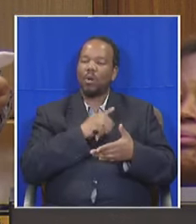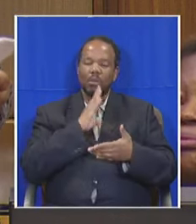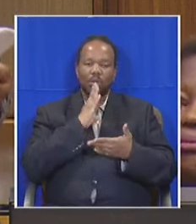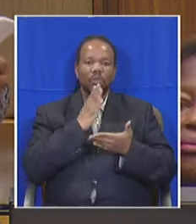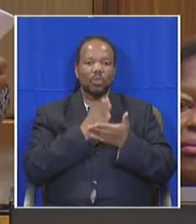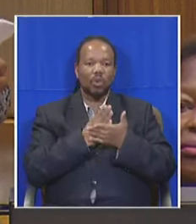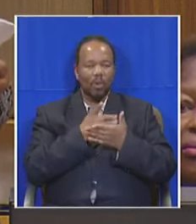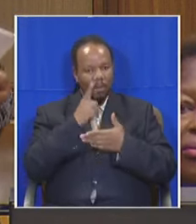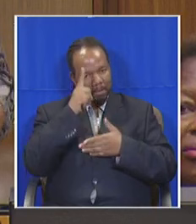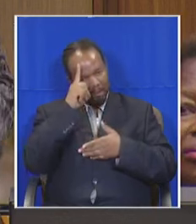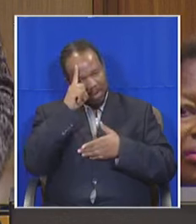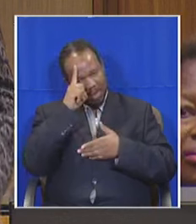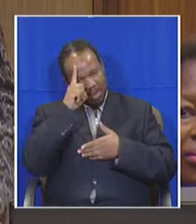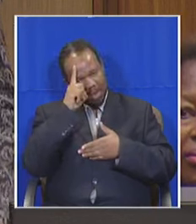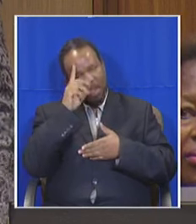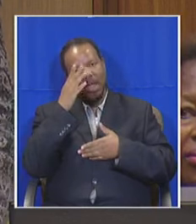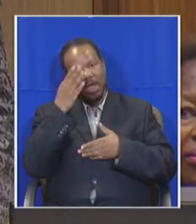secure increased